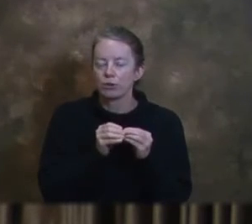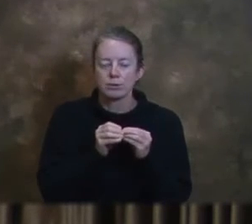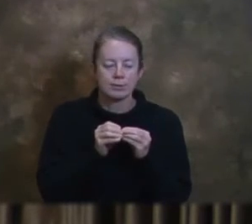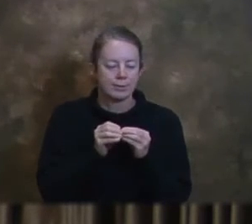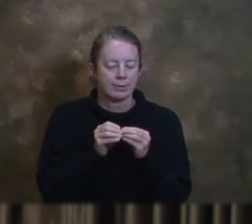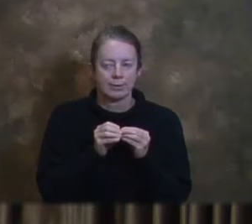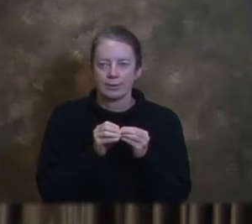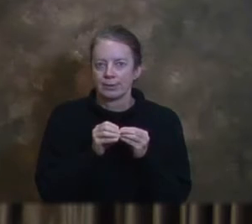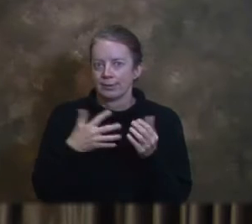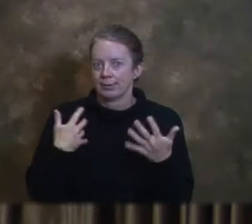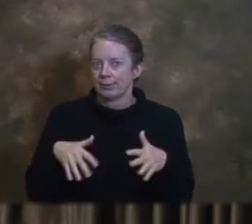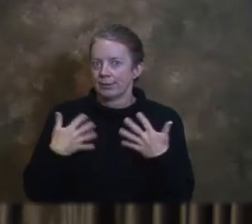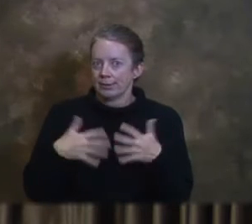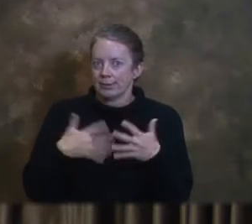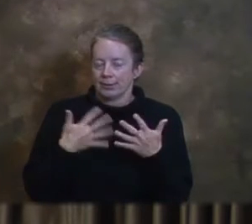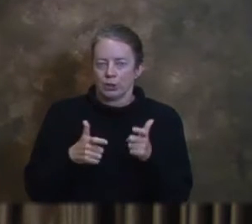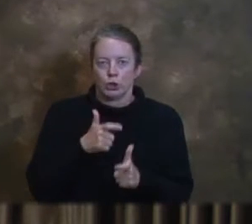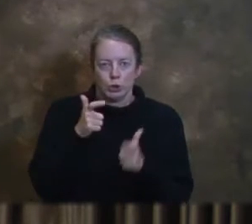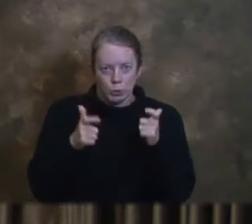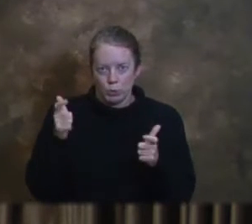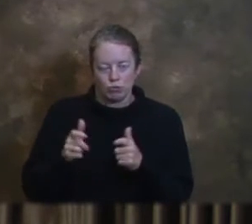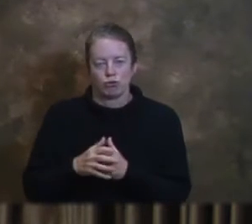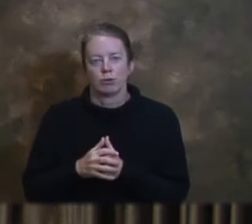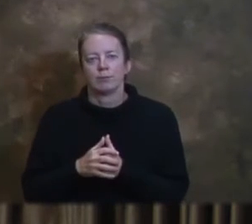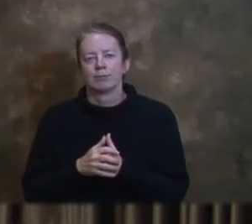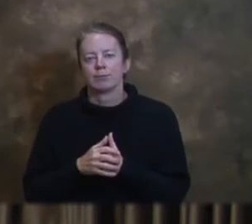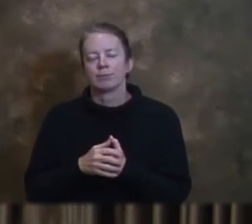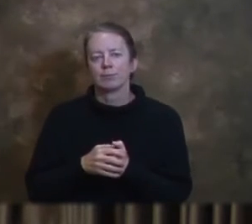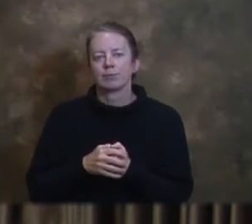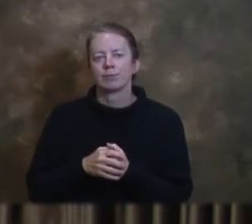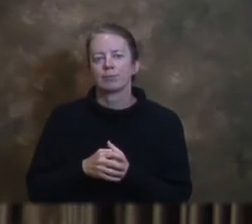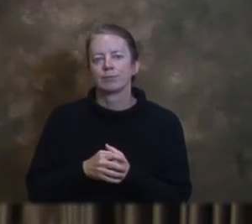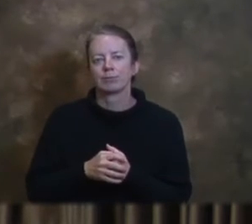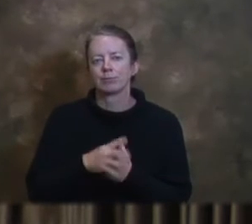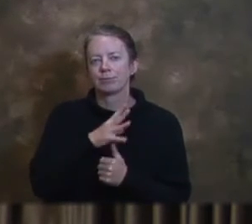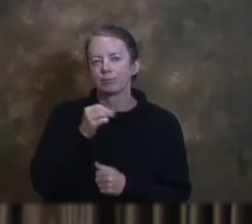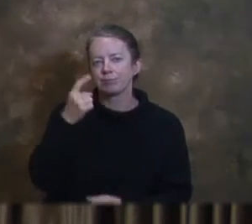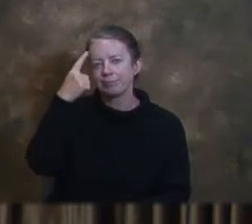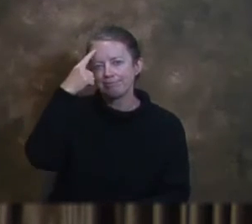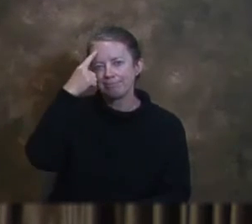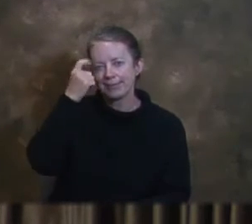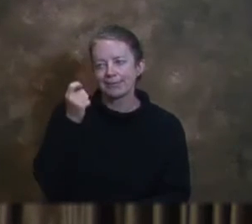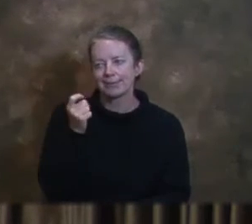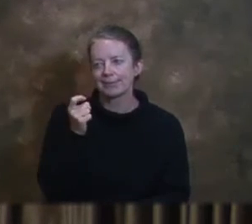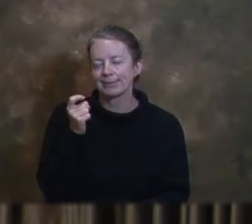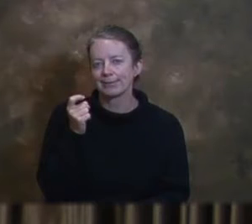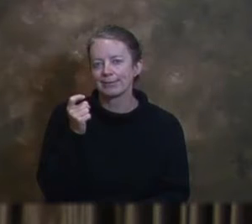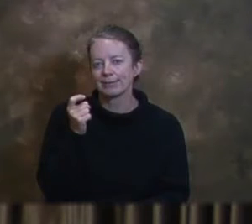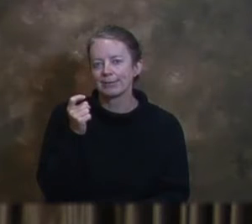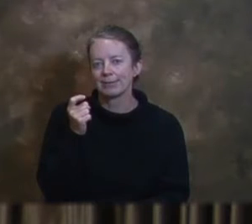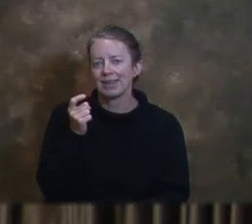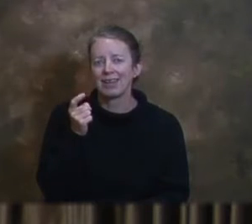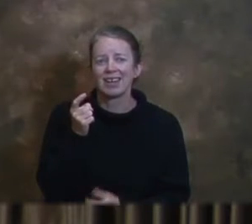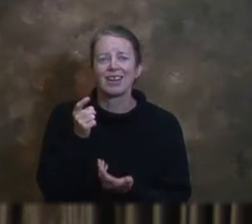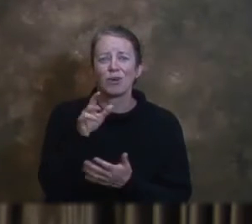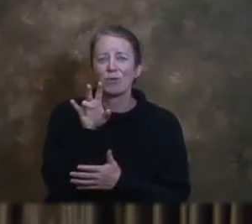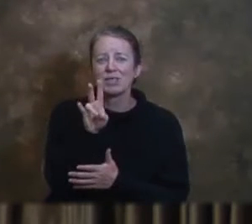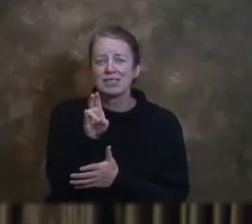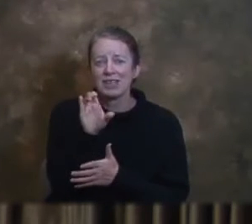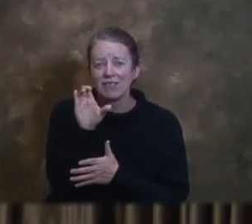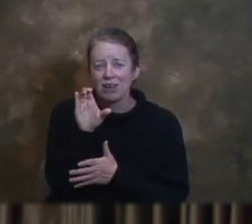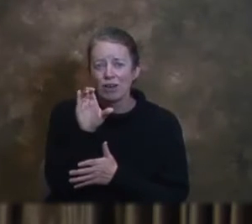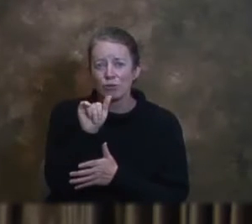this point are just so large. And because of, we're almost at 700 cases